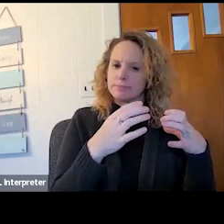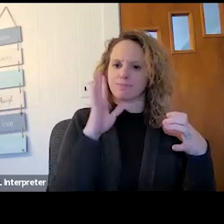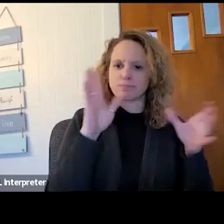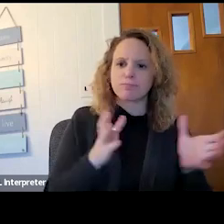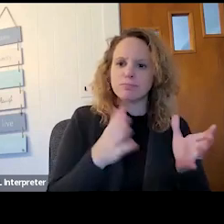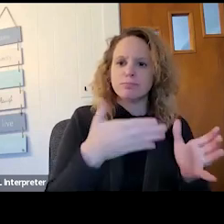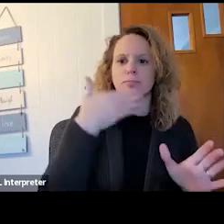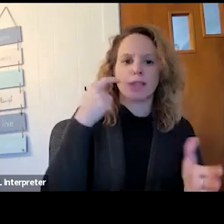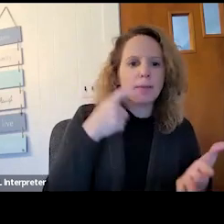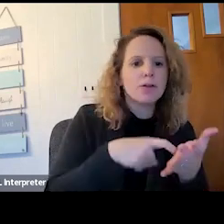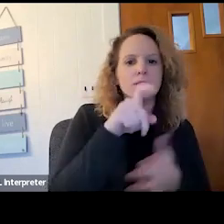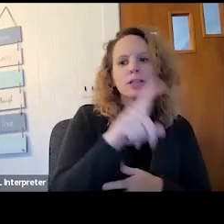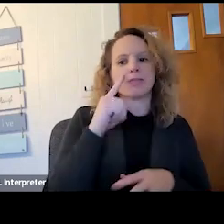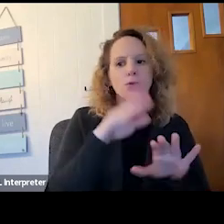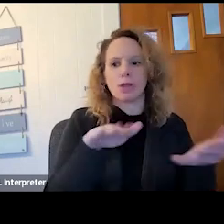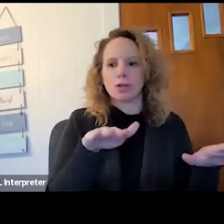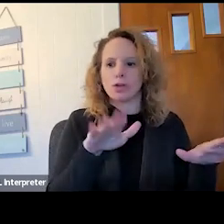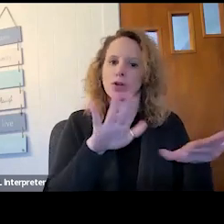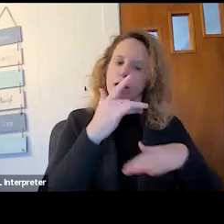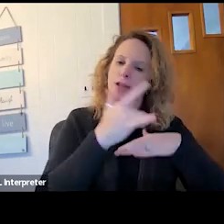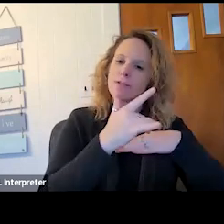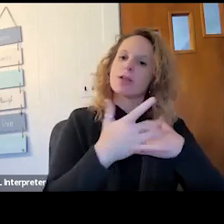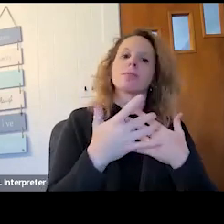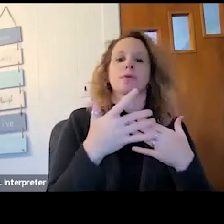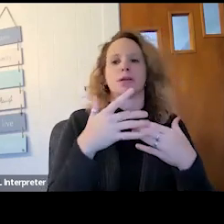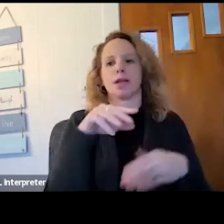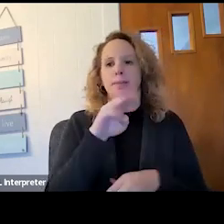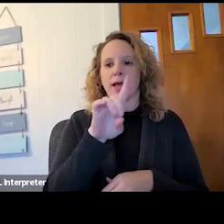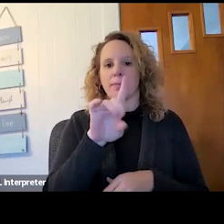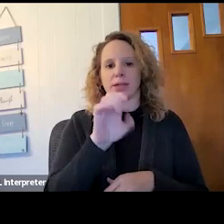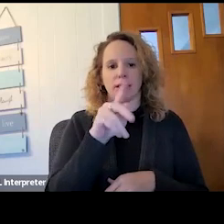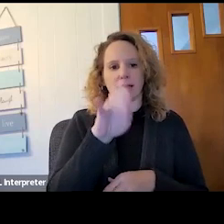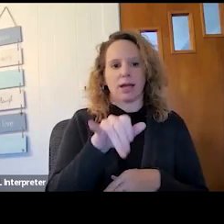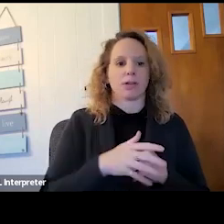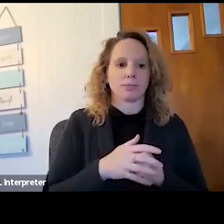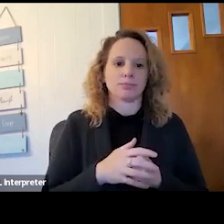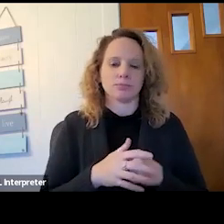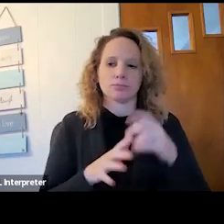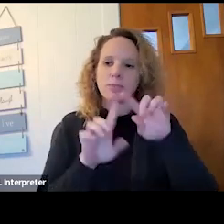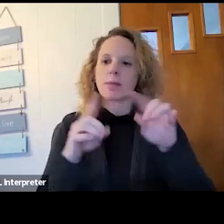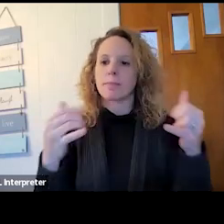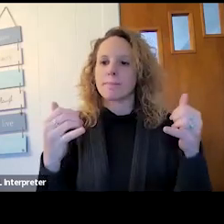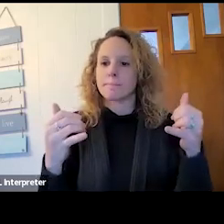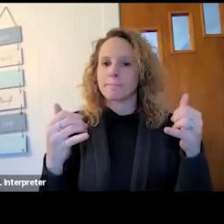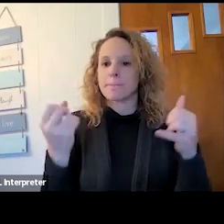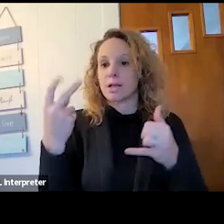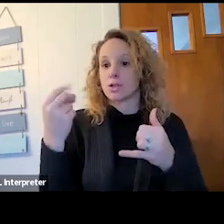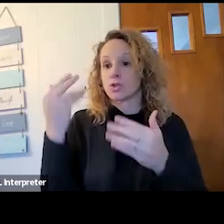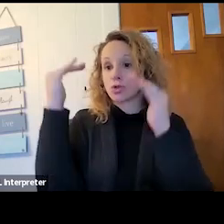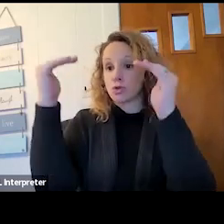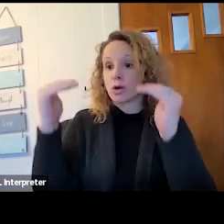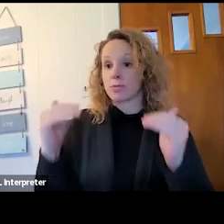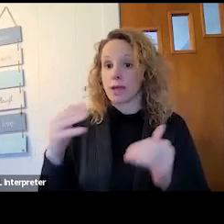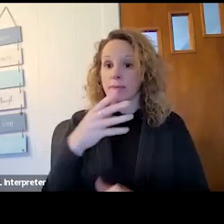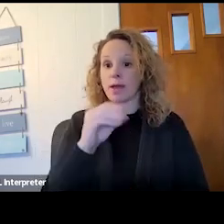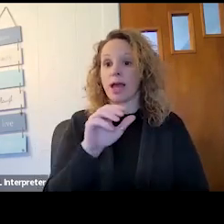better address the needs of the children, and they're available throughout Miami-Dade County. Now, 12-step meetings in Al-Anon is